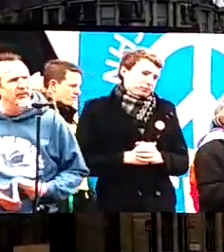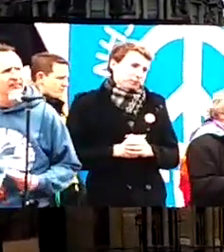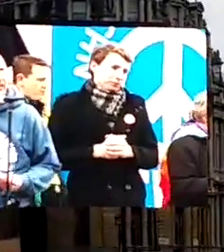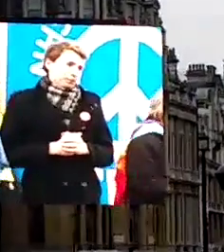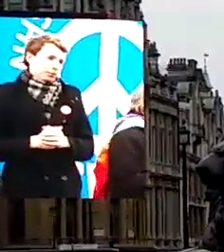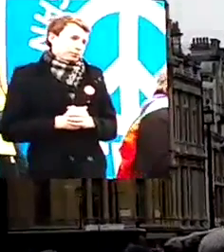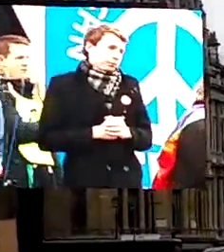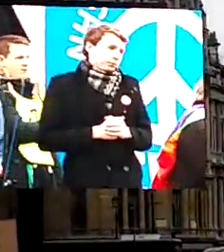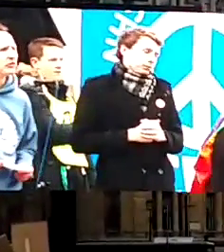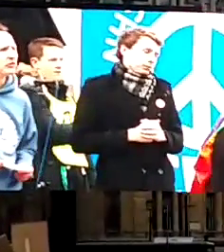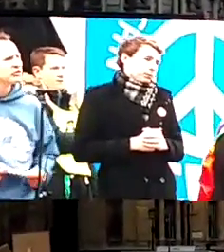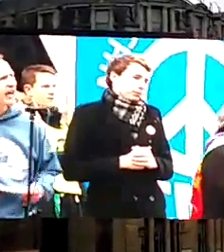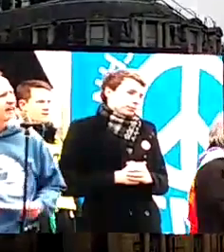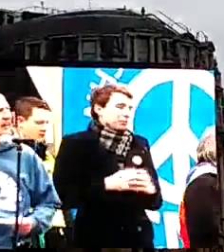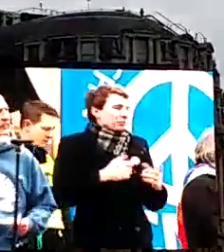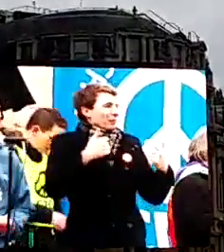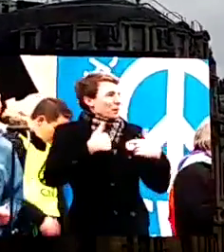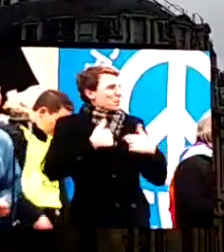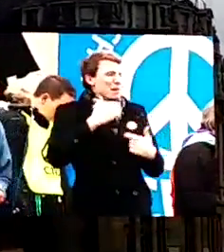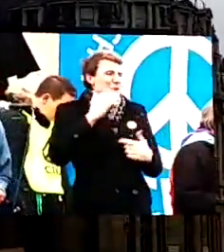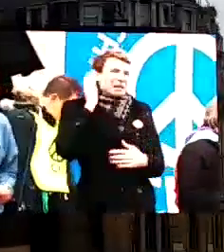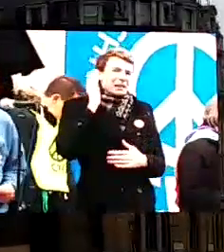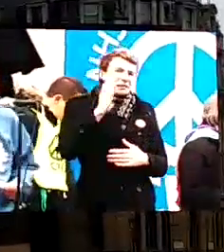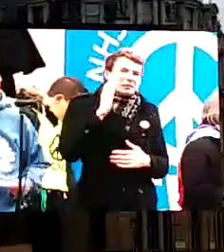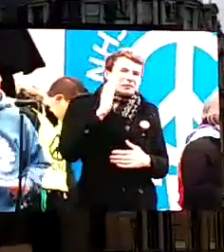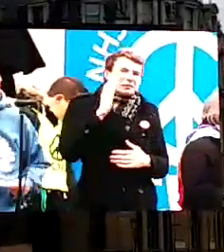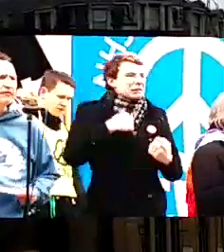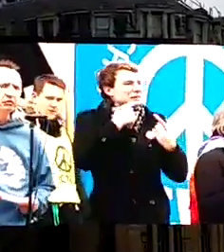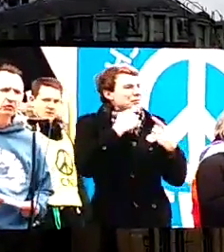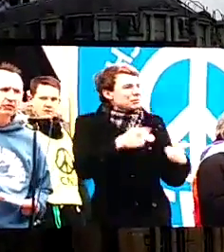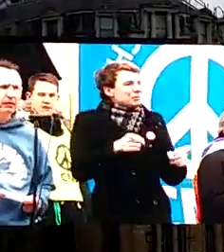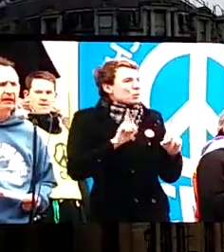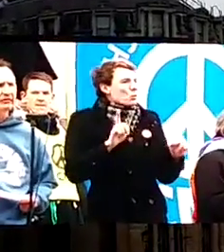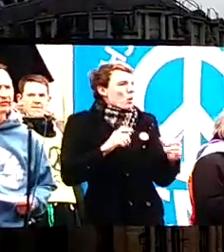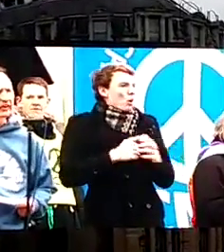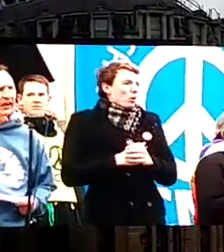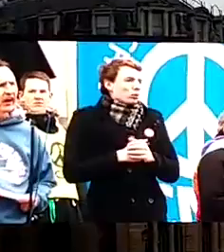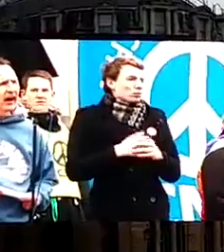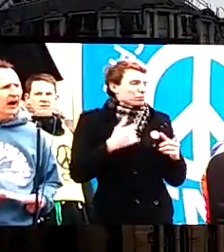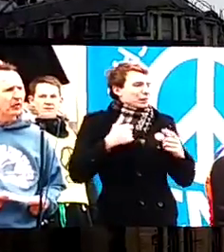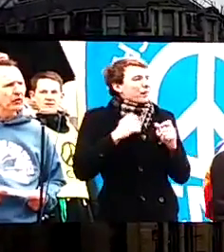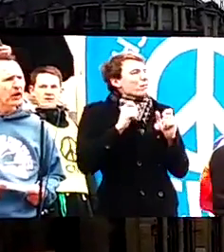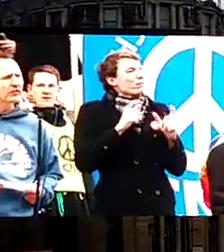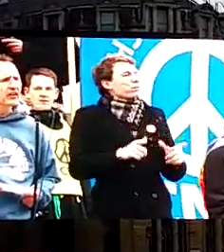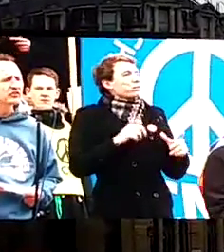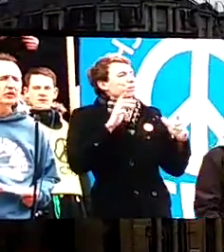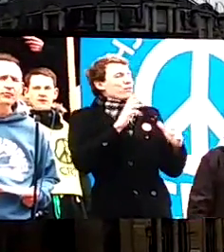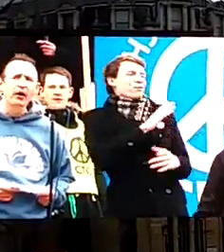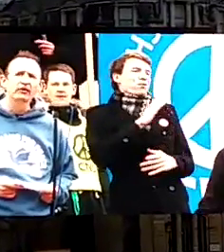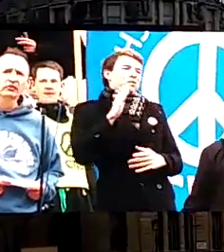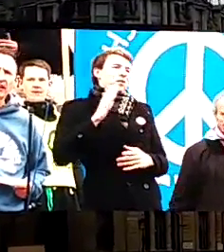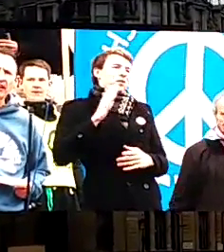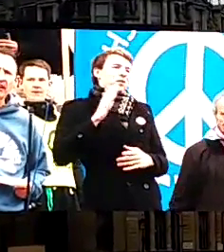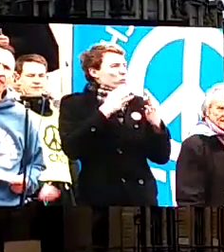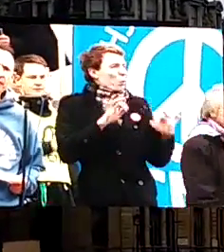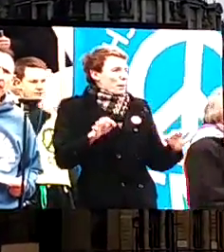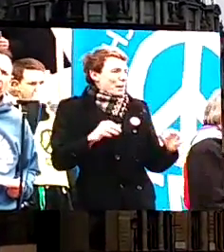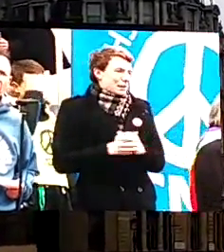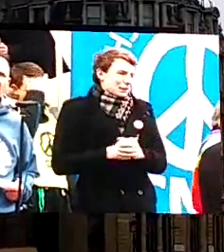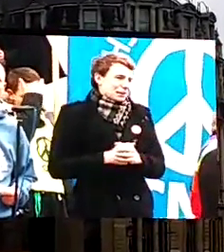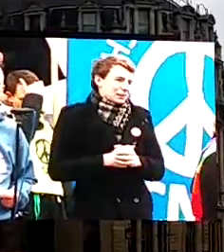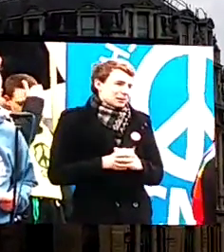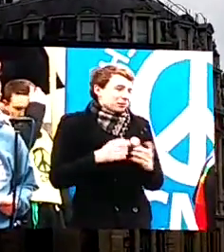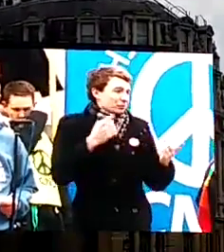Yeah. What is it that I can tell you, standing here today as a member of Veterans for Peace, an organisation comprised of